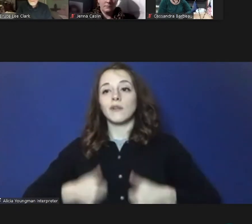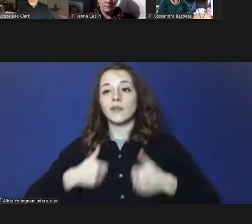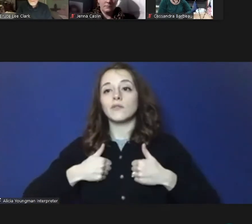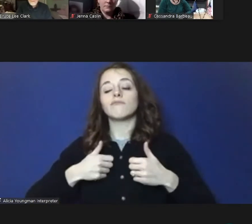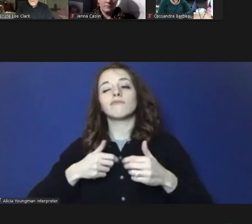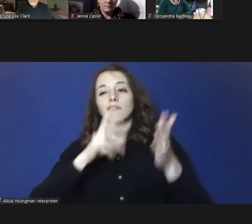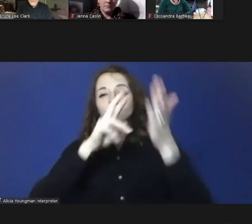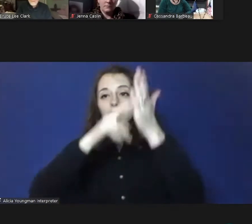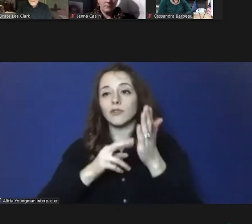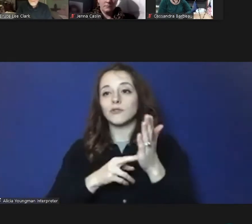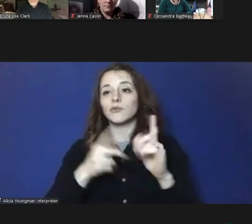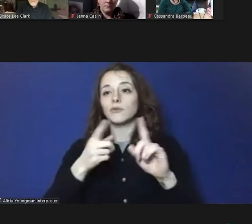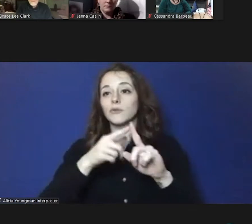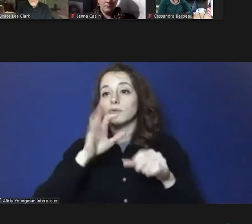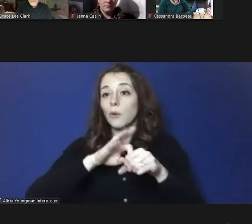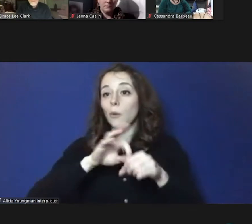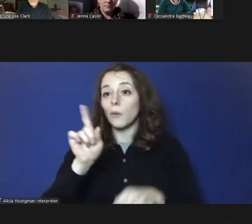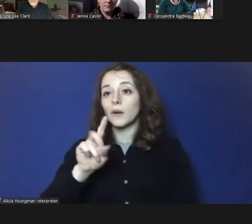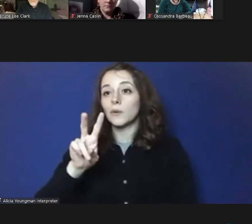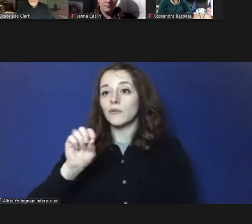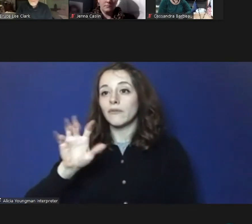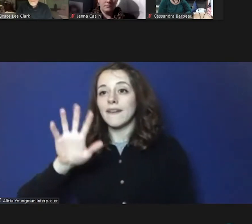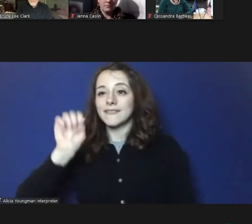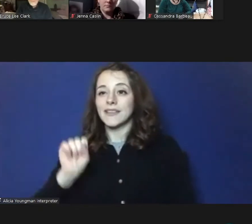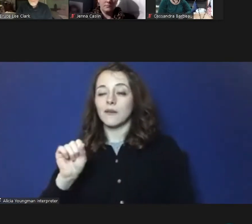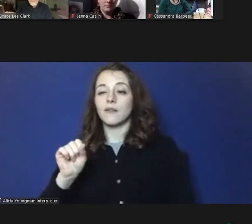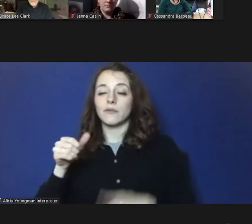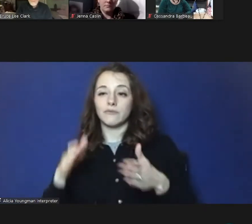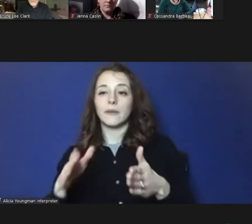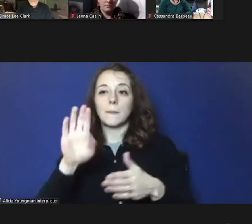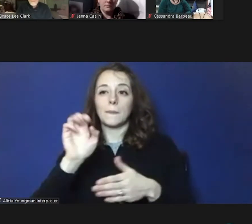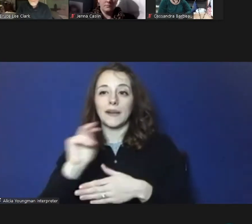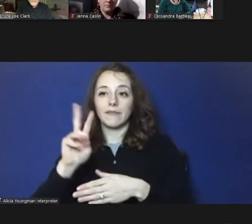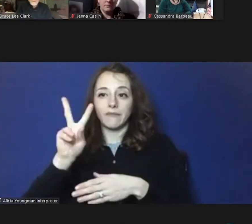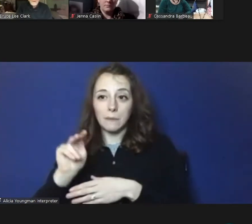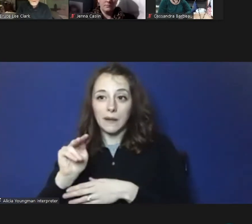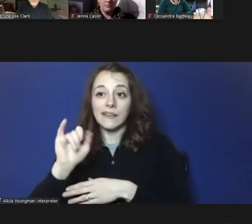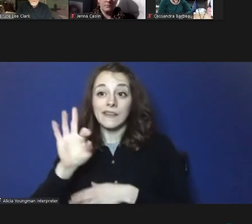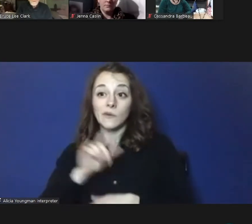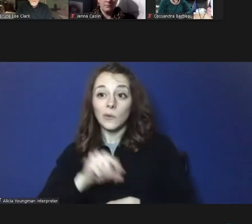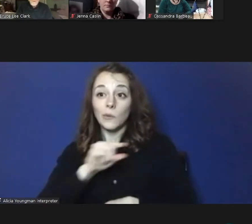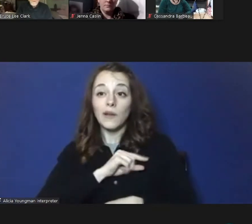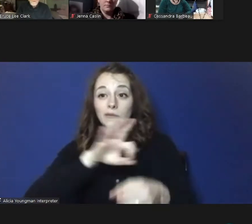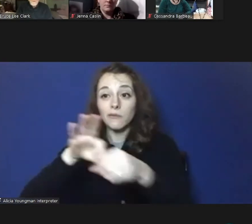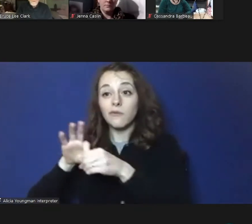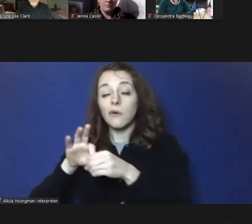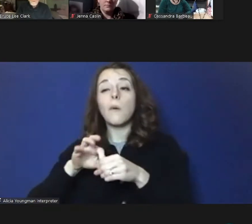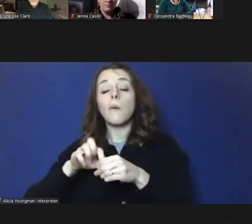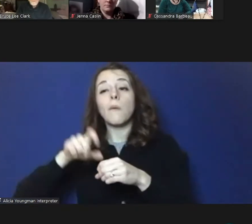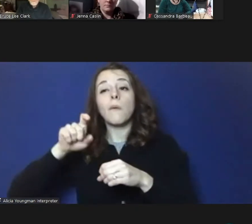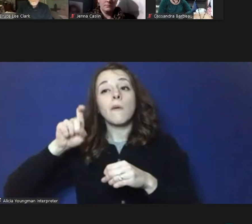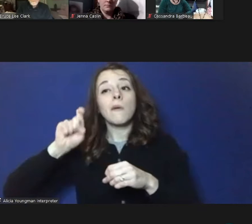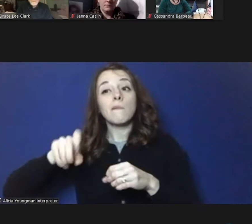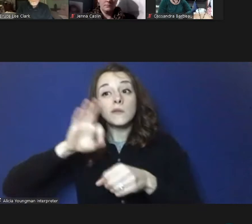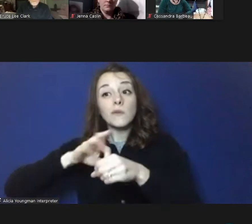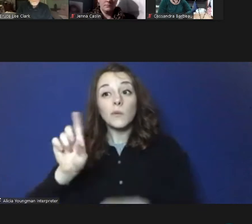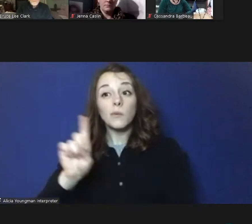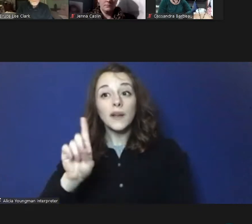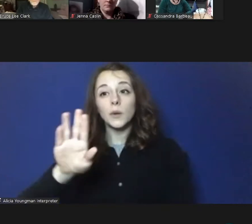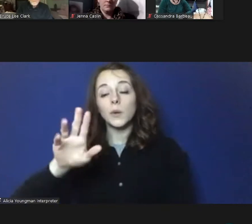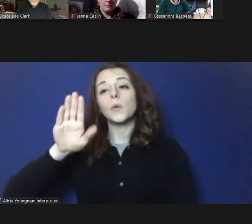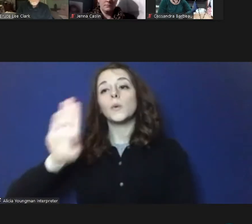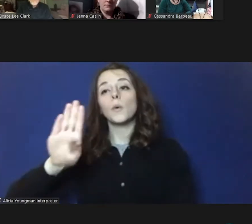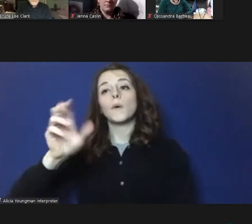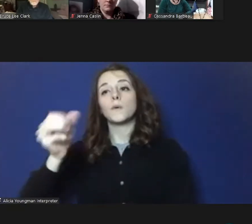Street, Bennington, Vermont. Eligible residents registering on Election Day must do so at the polling place where they will cast